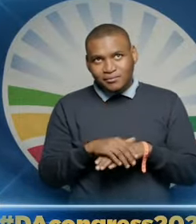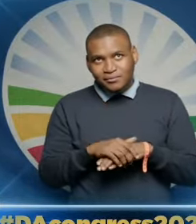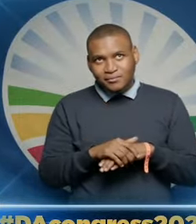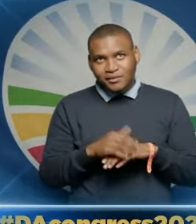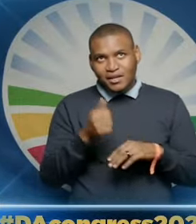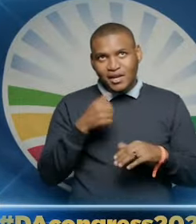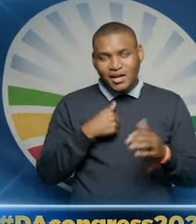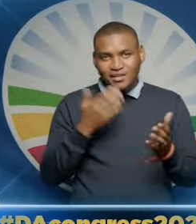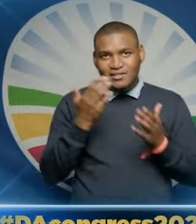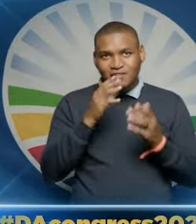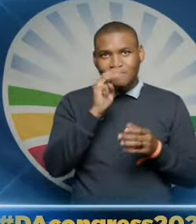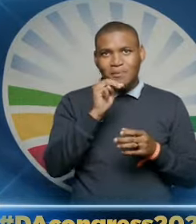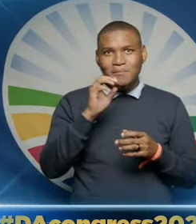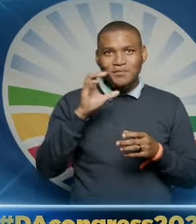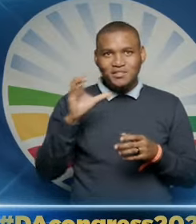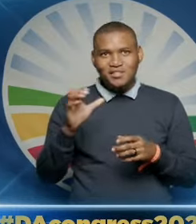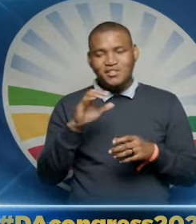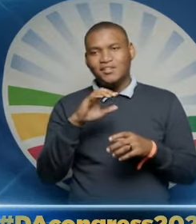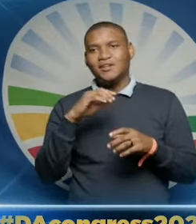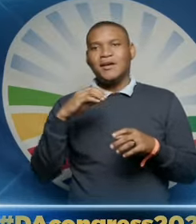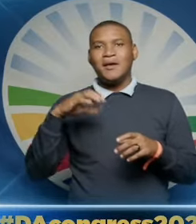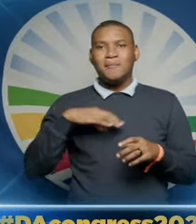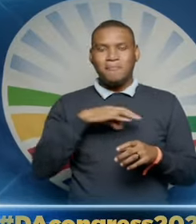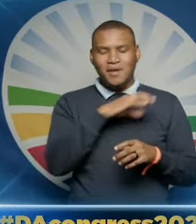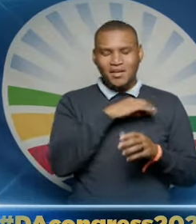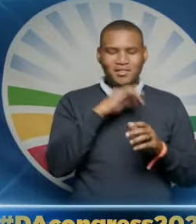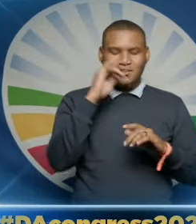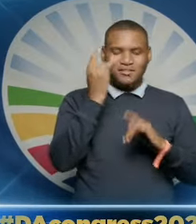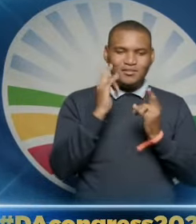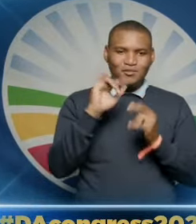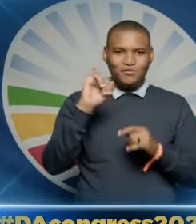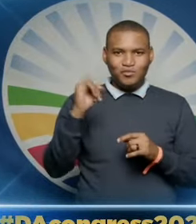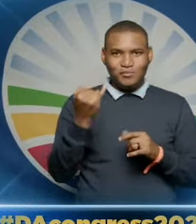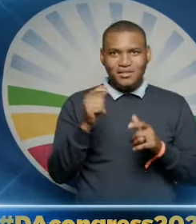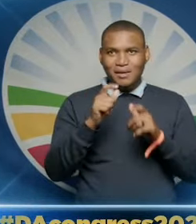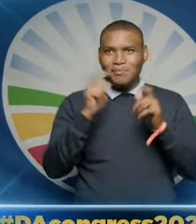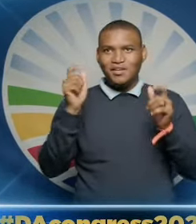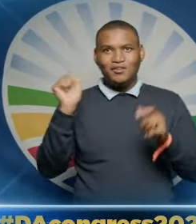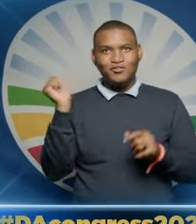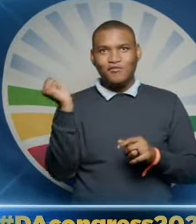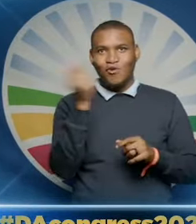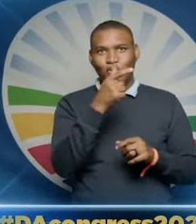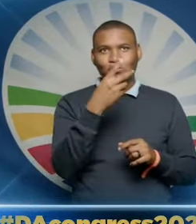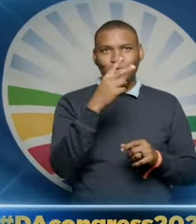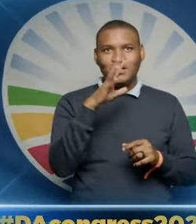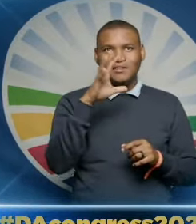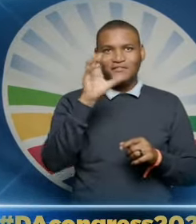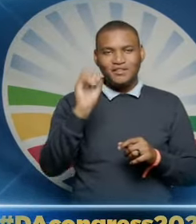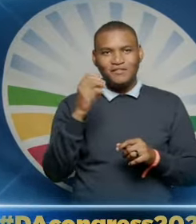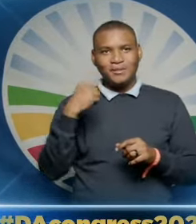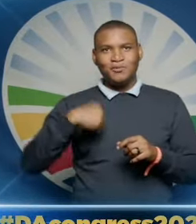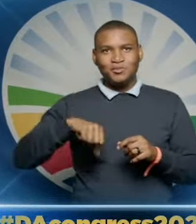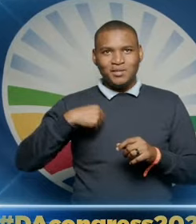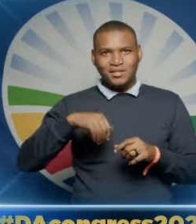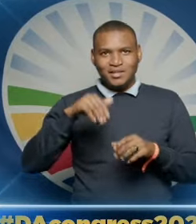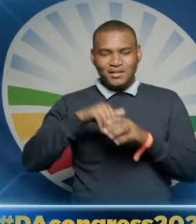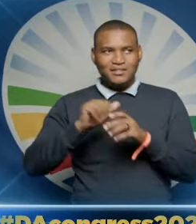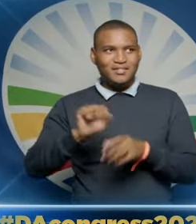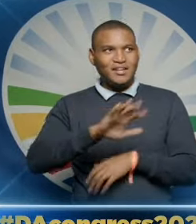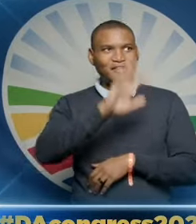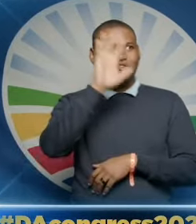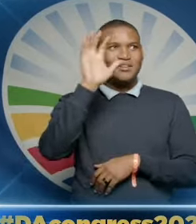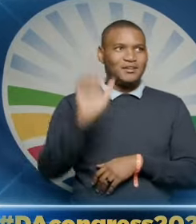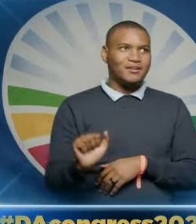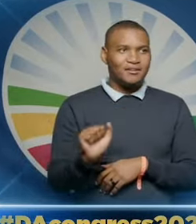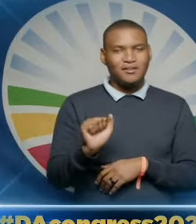I've served as an MMC and executive mayor in the city of Johannesburg, the biggest of all 257 municipalities in South